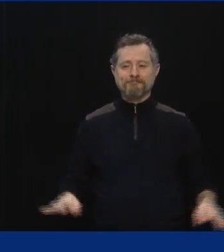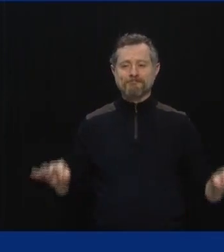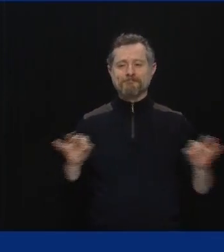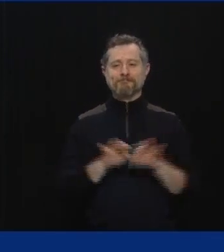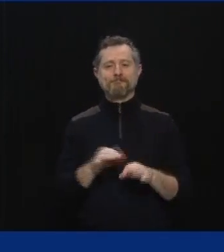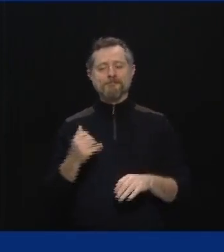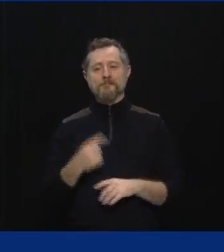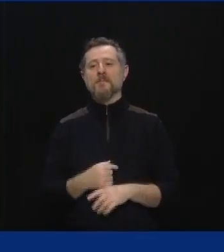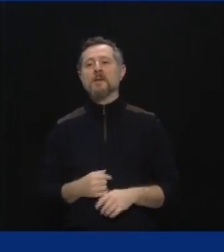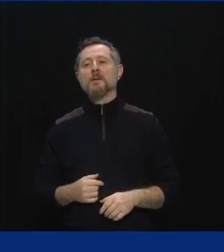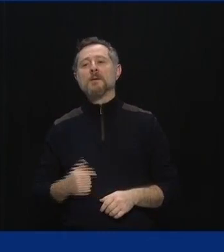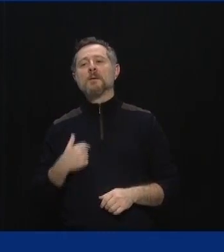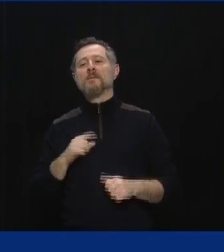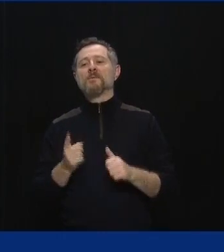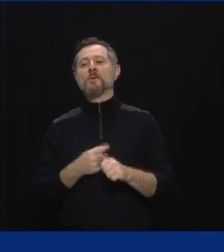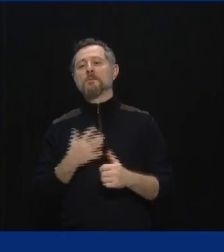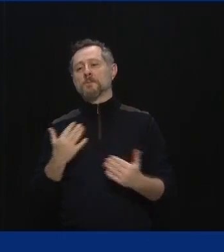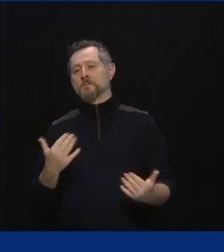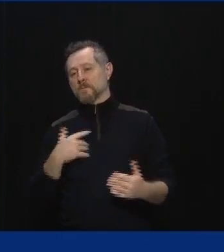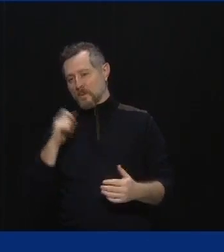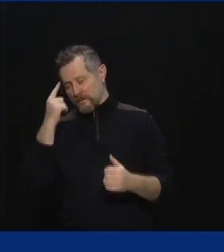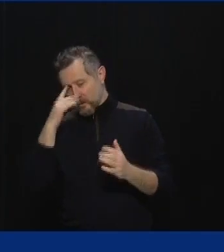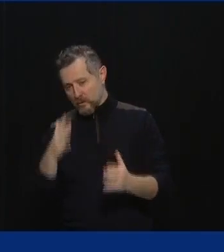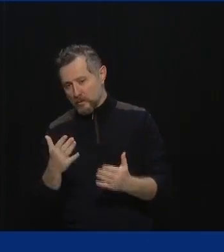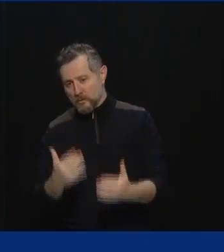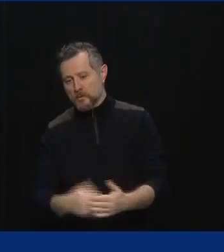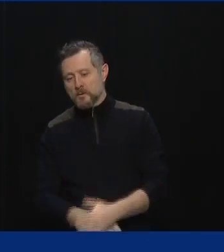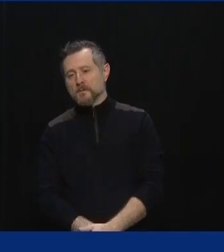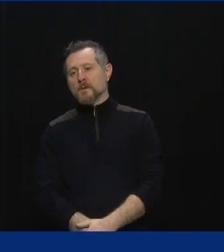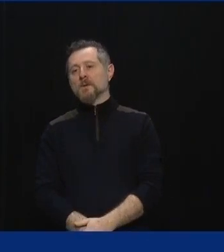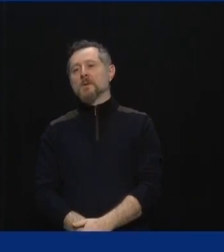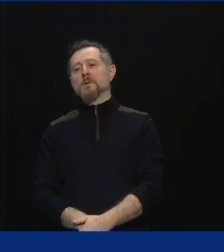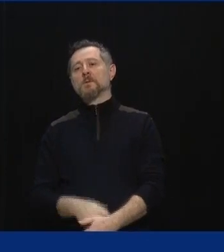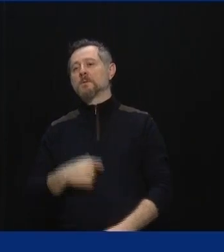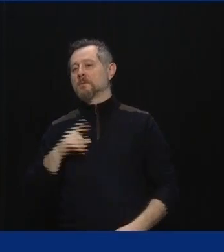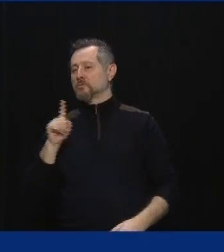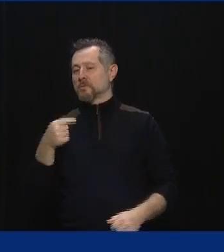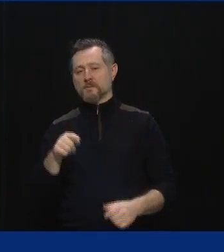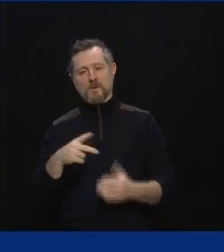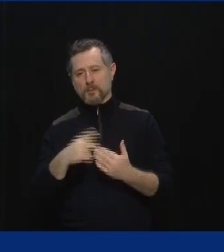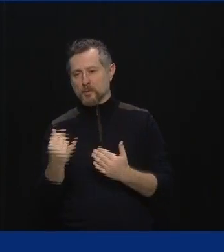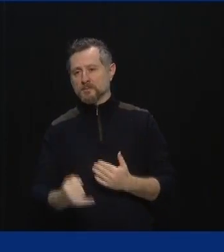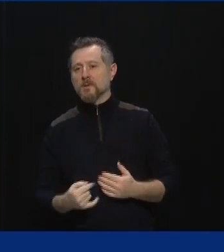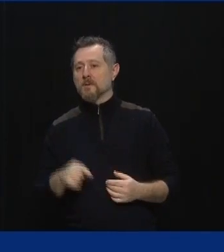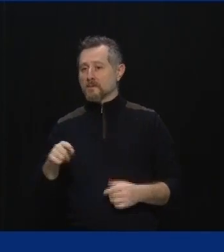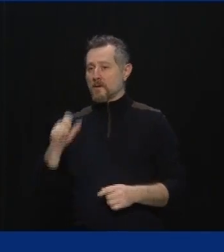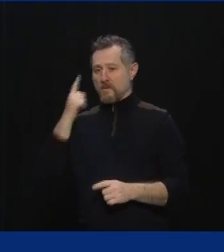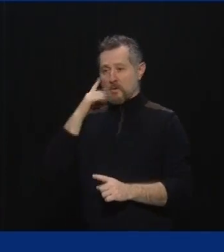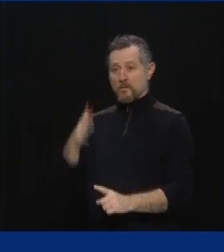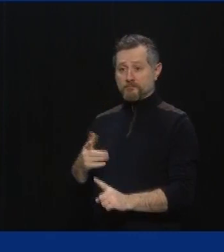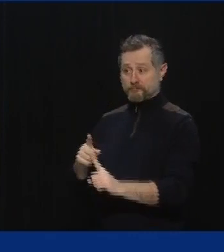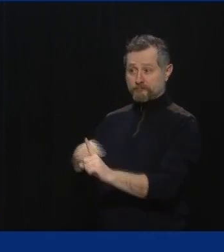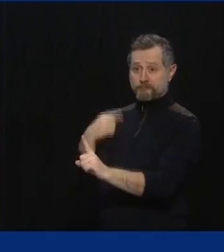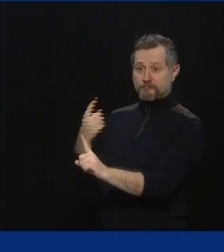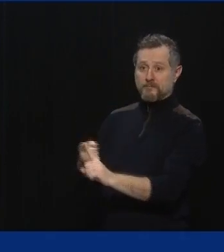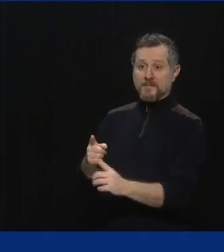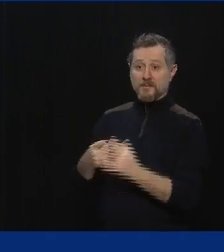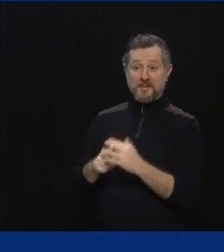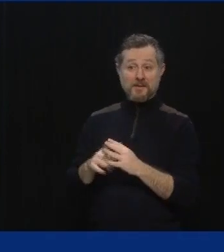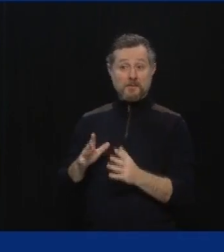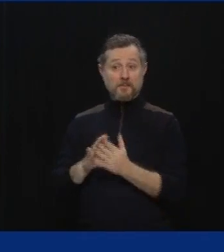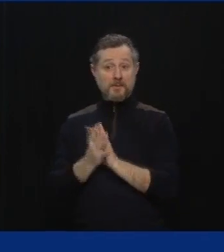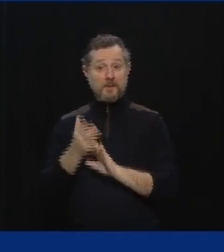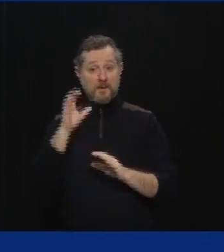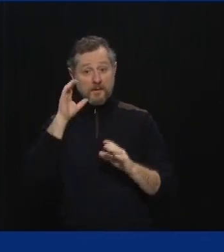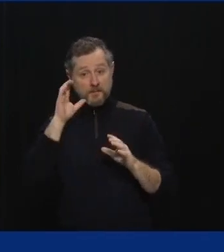with the governor, of course. Not just for this project, but the governor has hit the road,